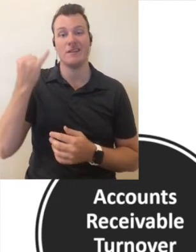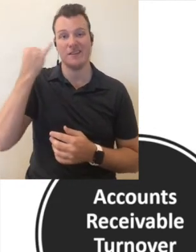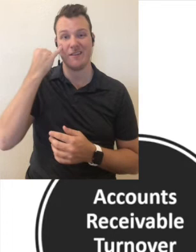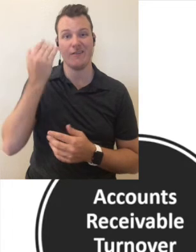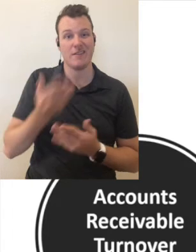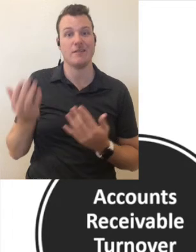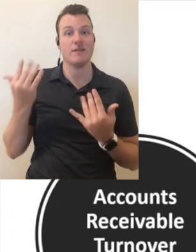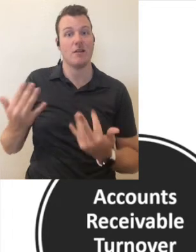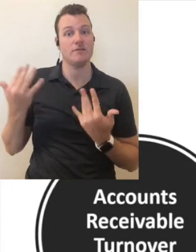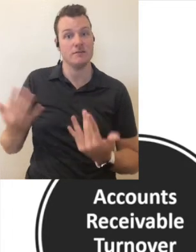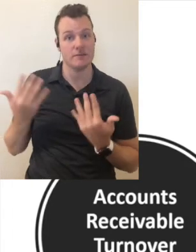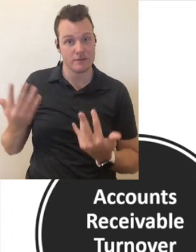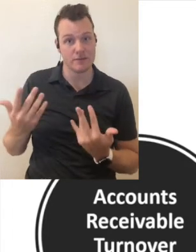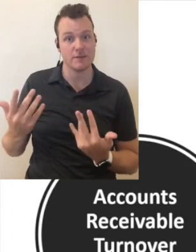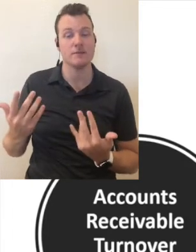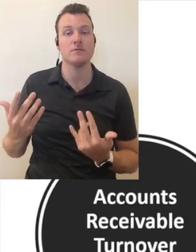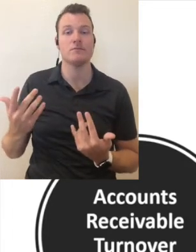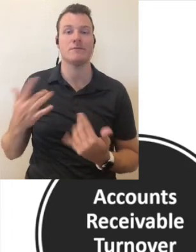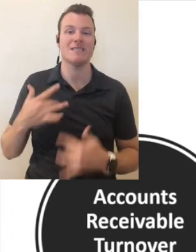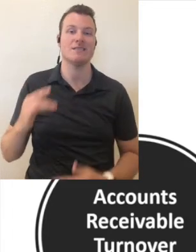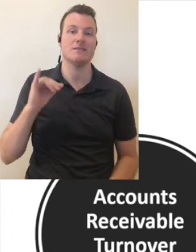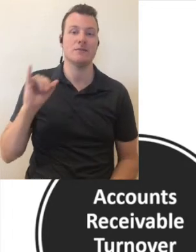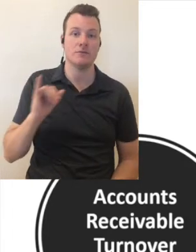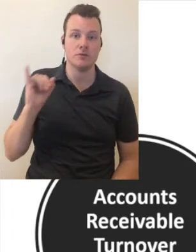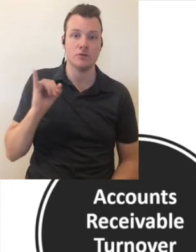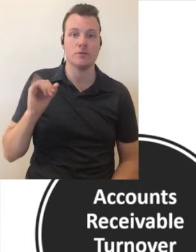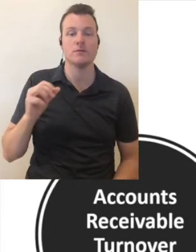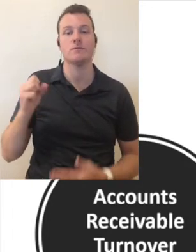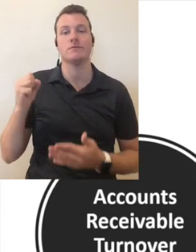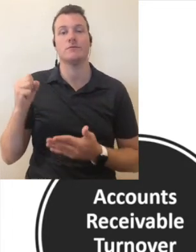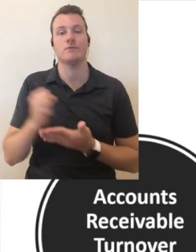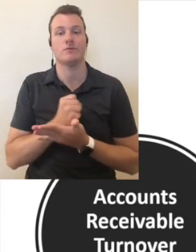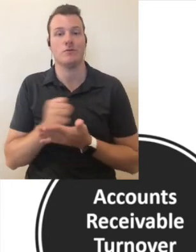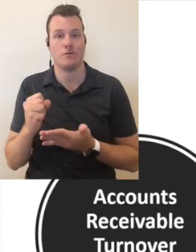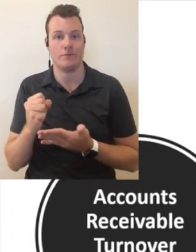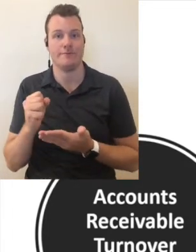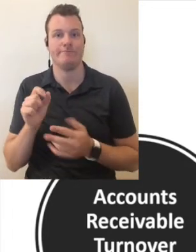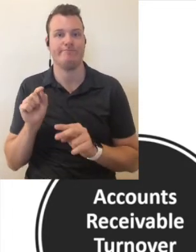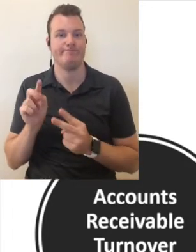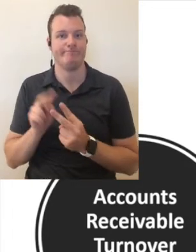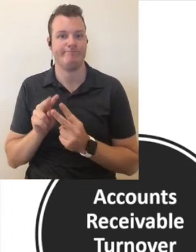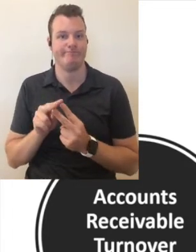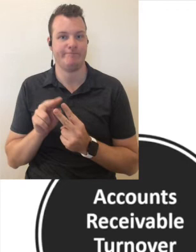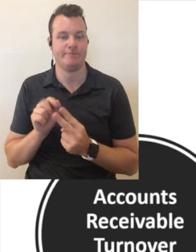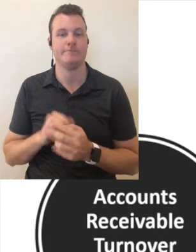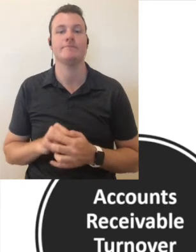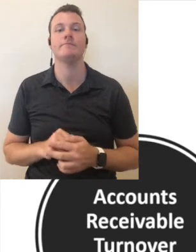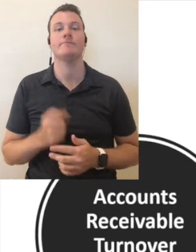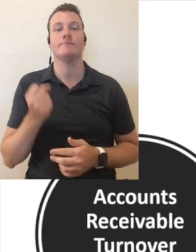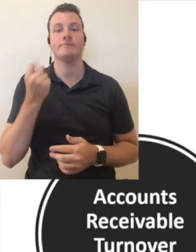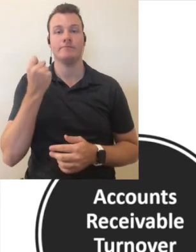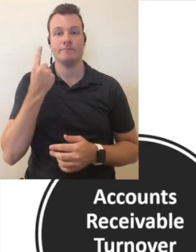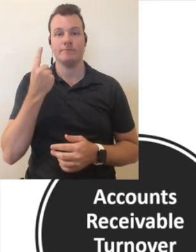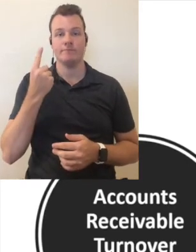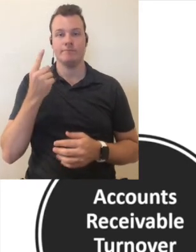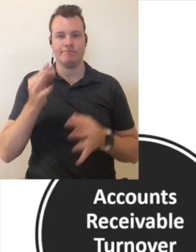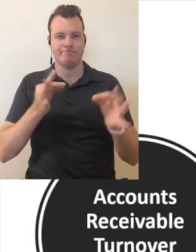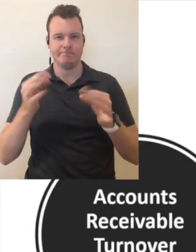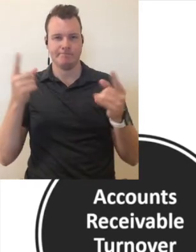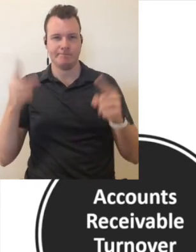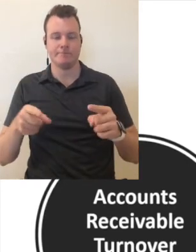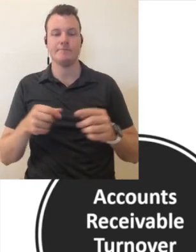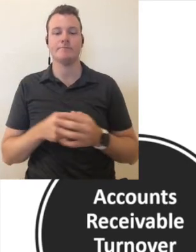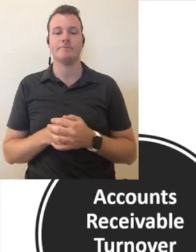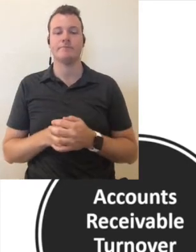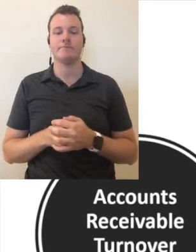for items that are outstanding. Things that are typically outstanding or take time to process are insurance and